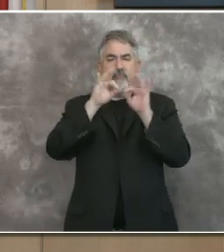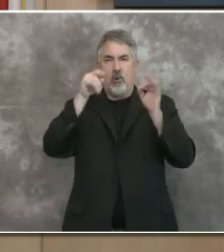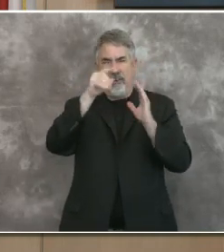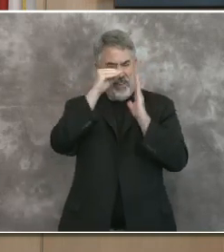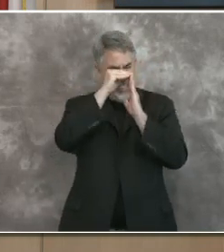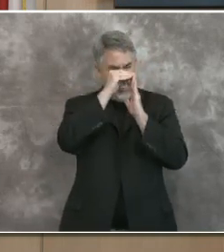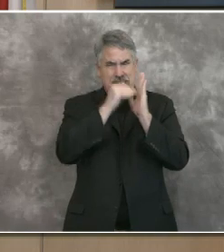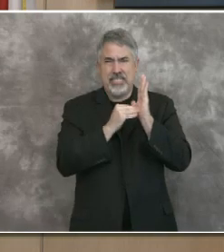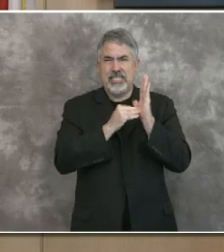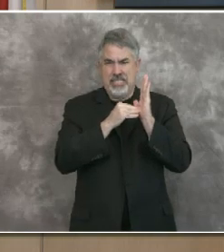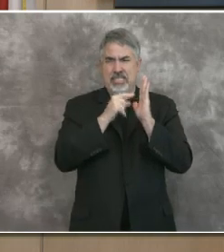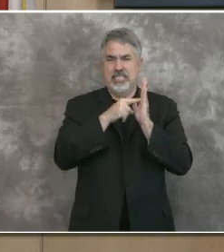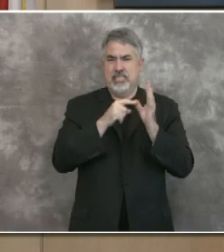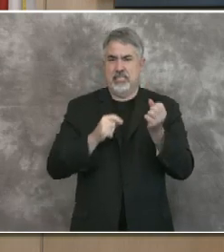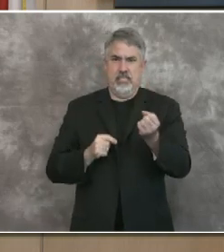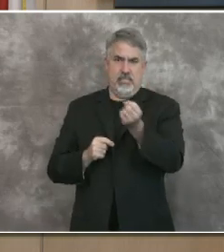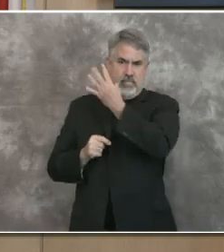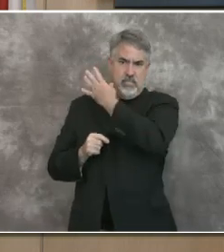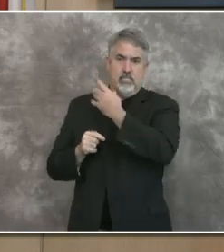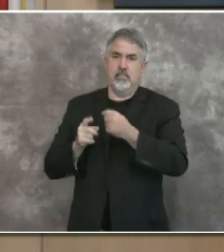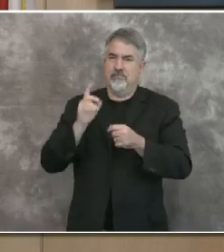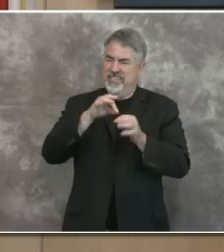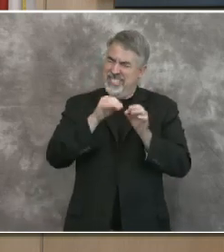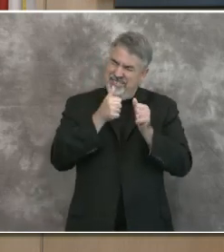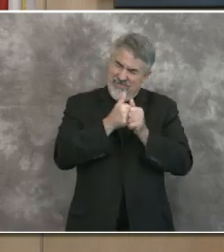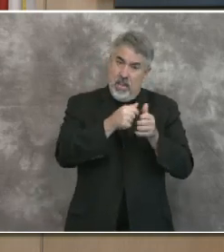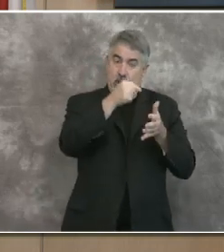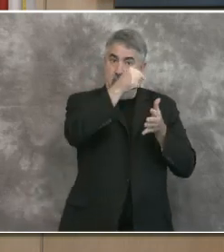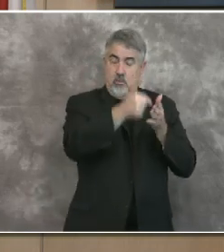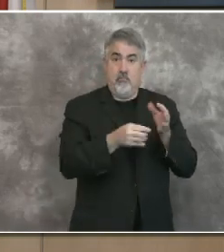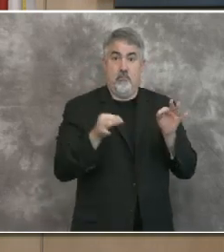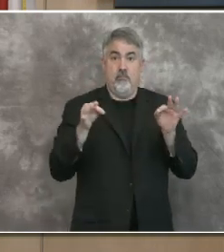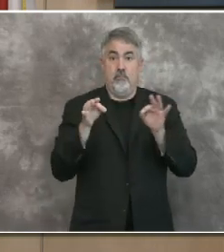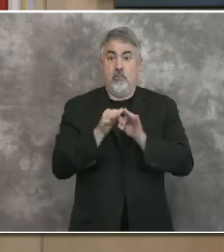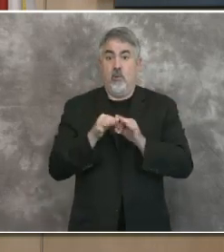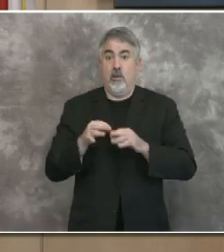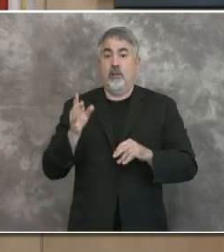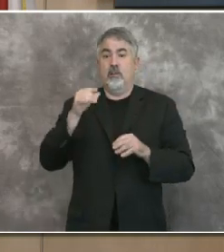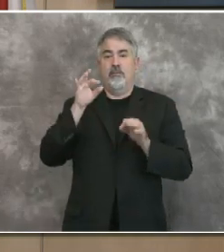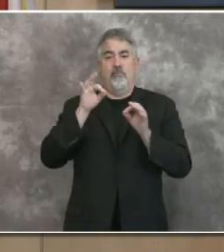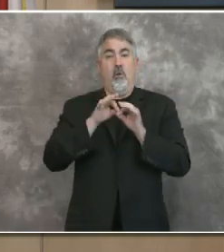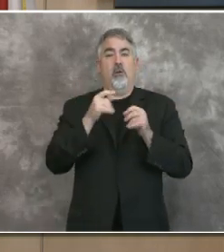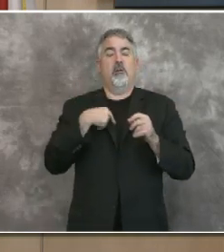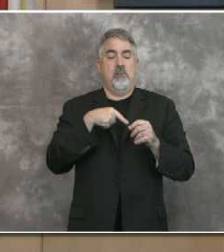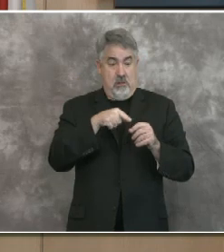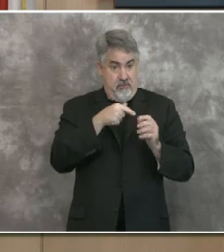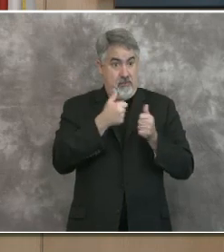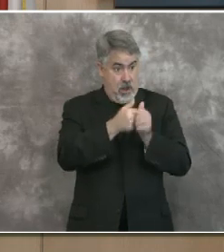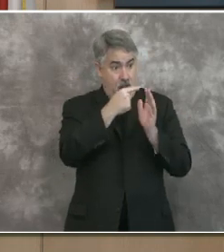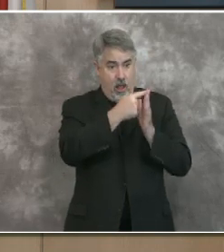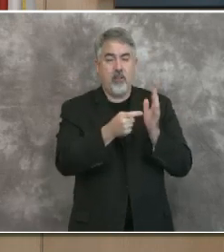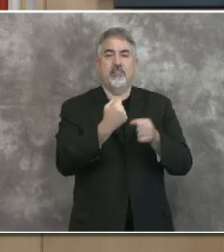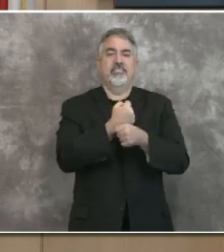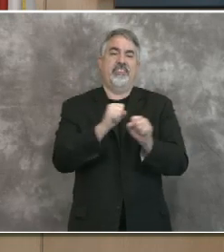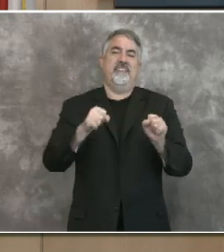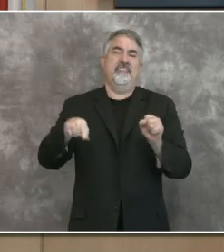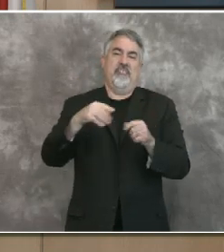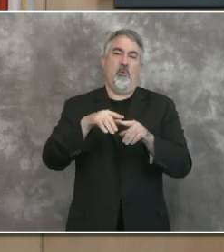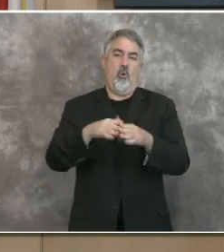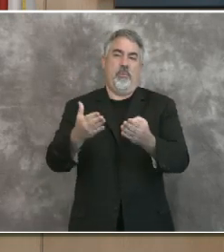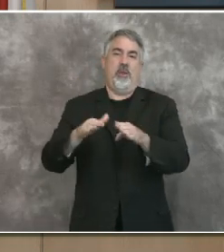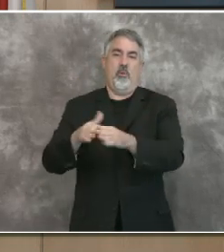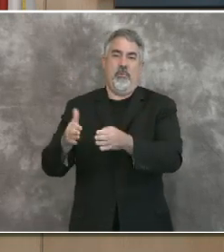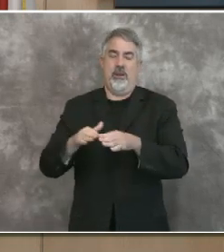ask businesses to adhere to as they put together their safe reopening plans. As the governor